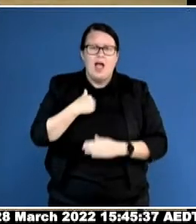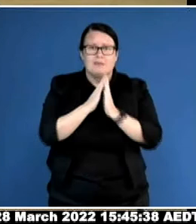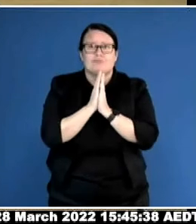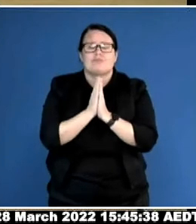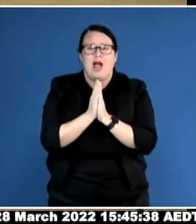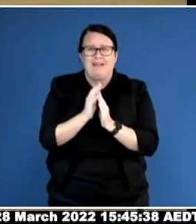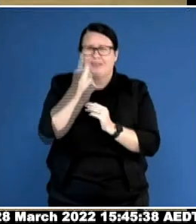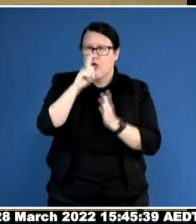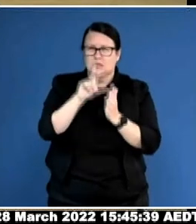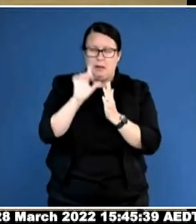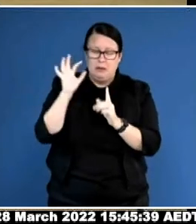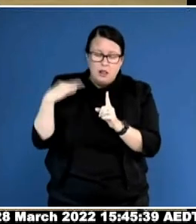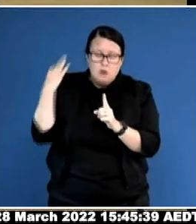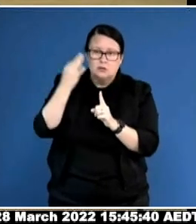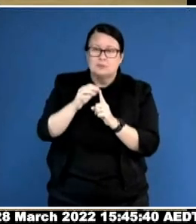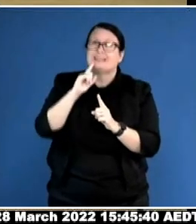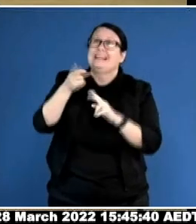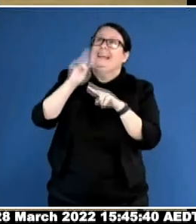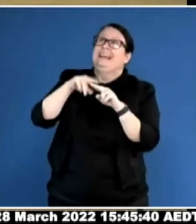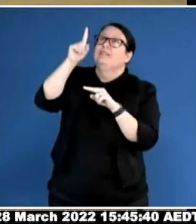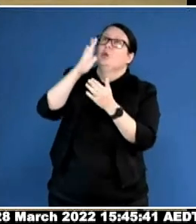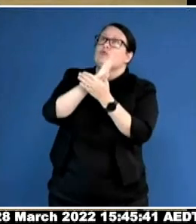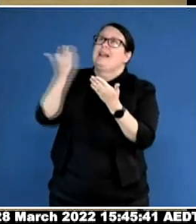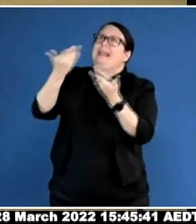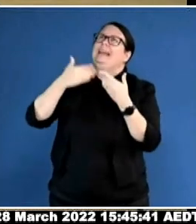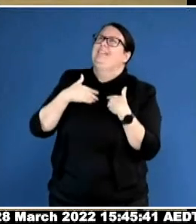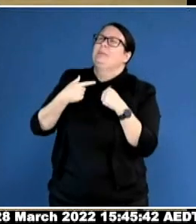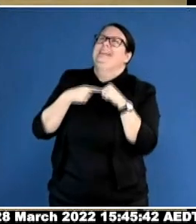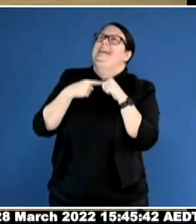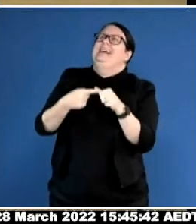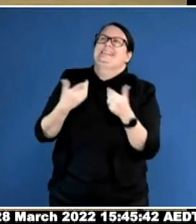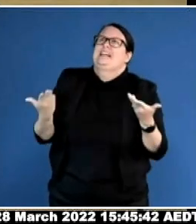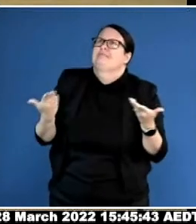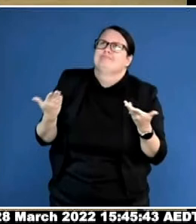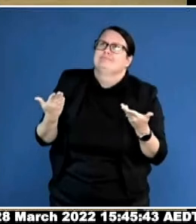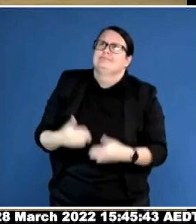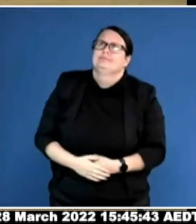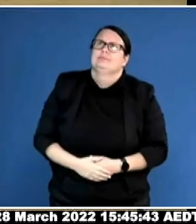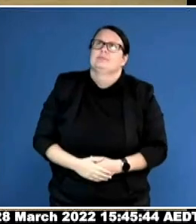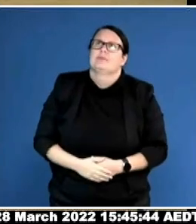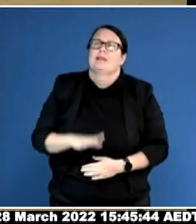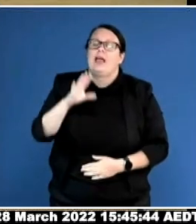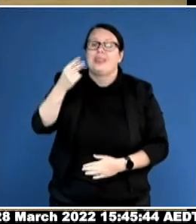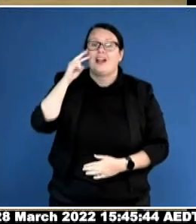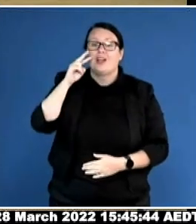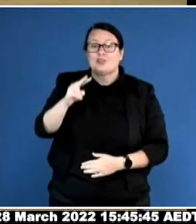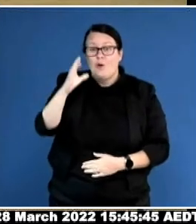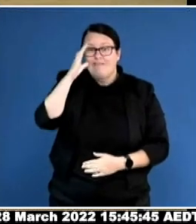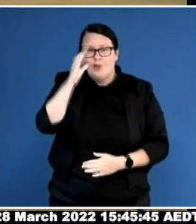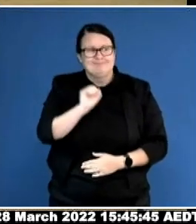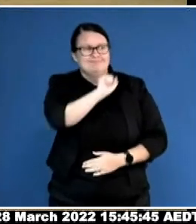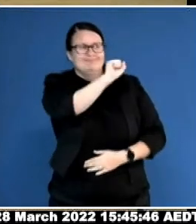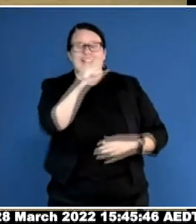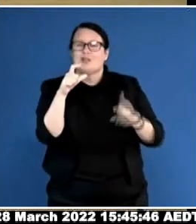remember praying, "If you are real, give me a solution to this." That's when I saw a photo of Person